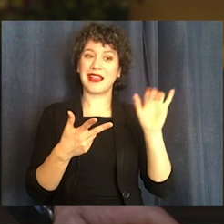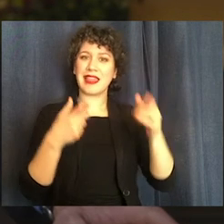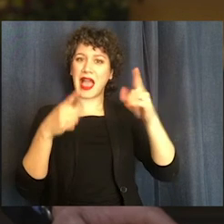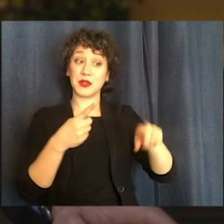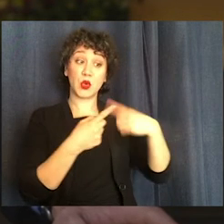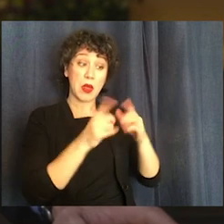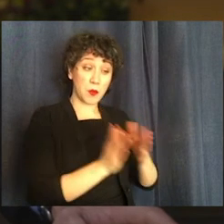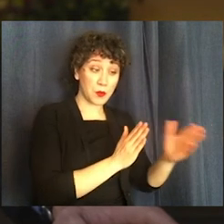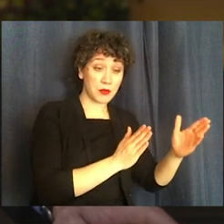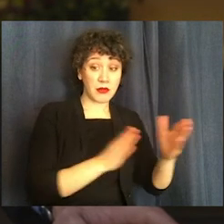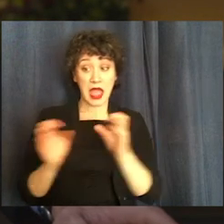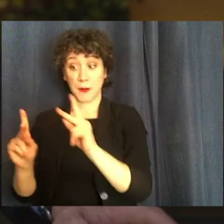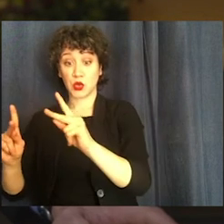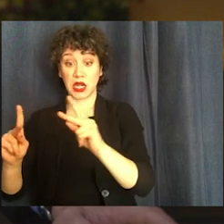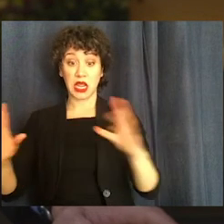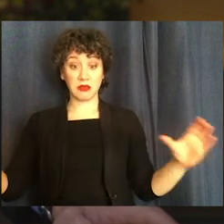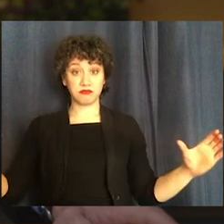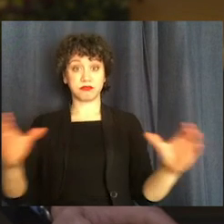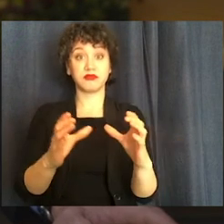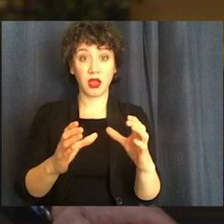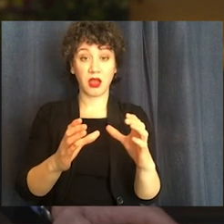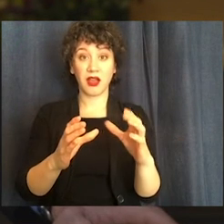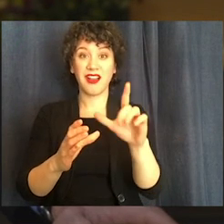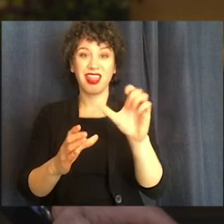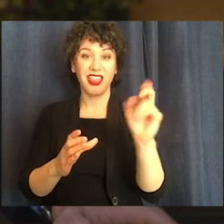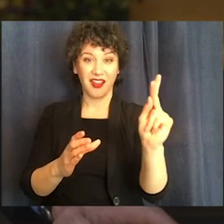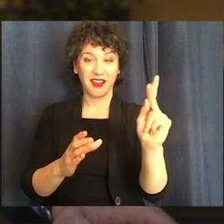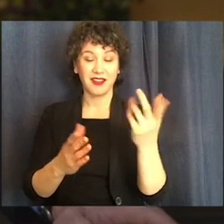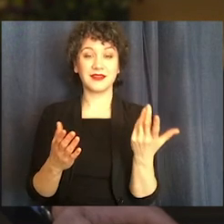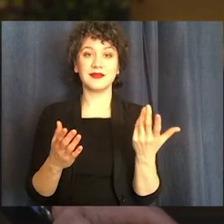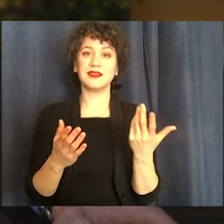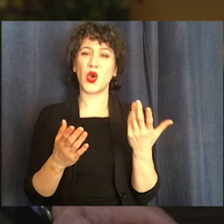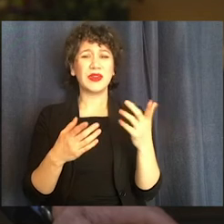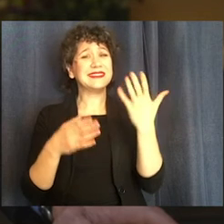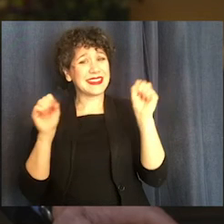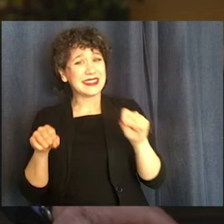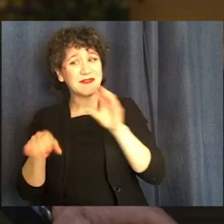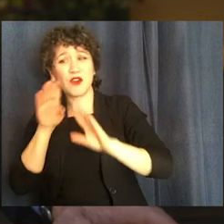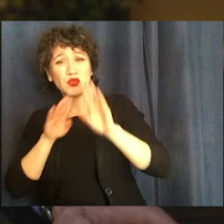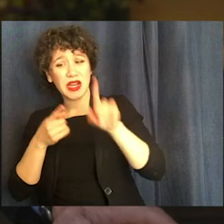start of school and was introduced to my next favorite four-letter word. The F word.